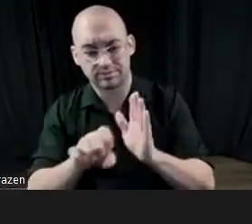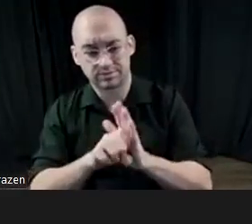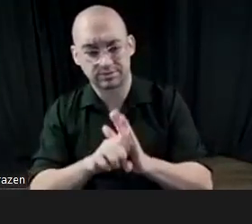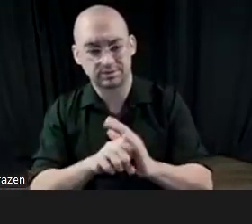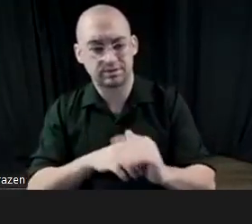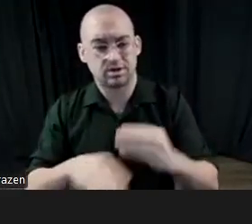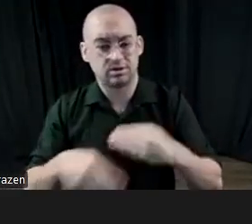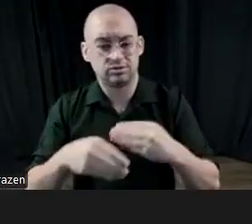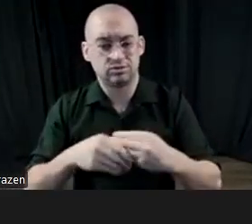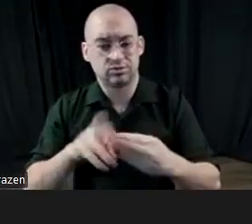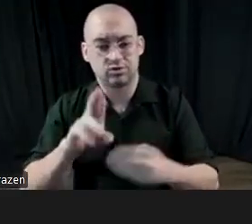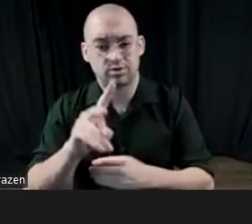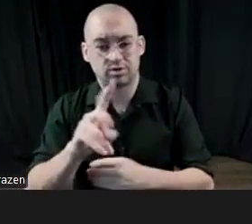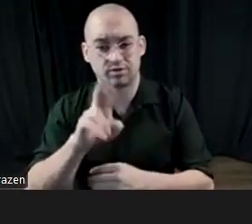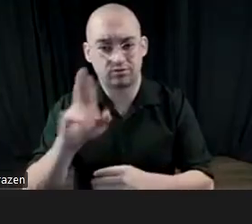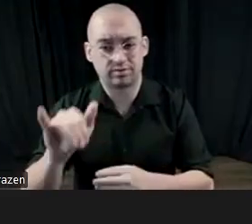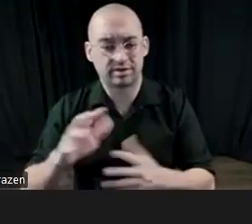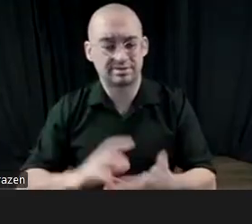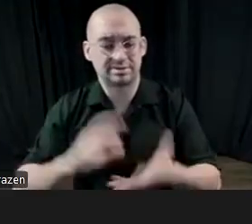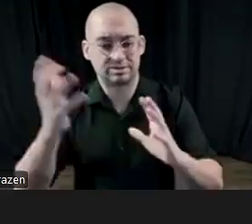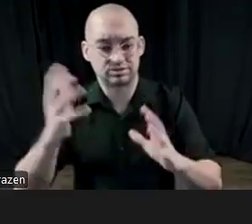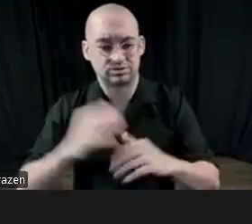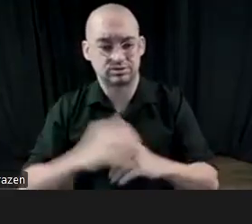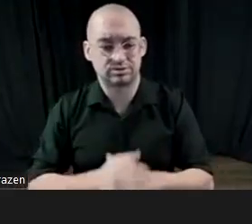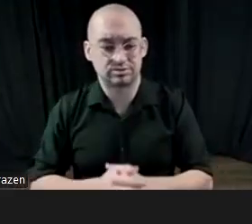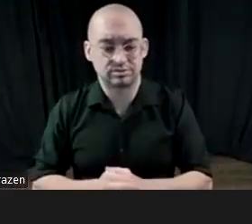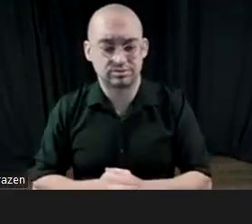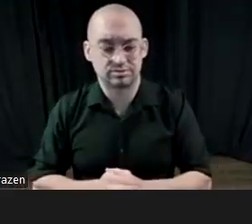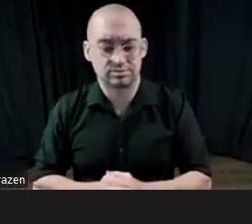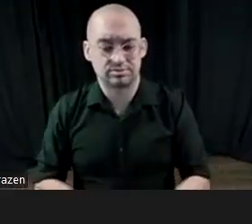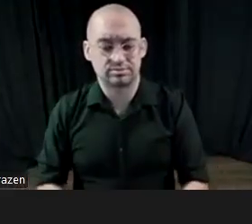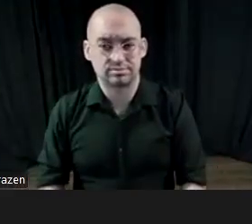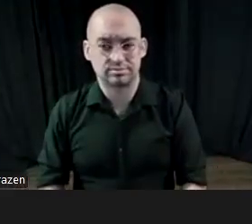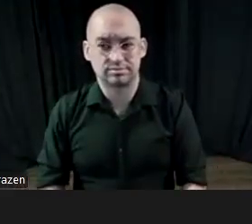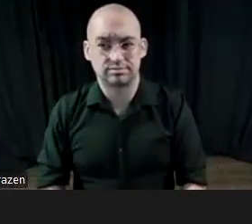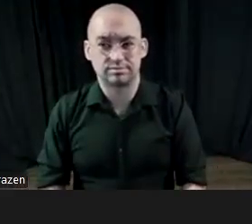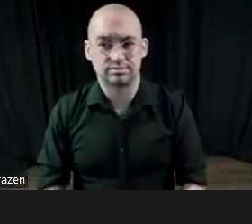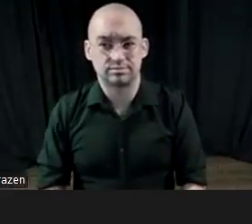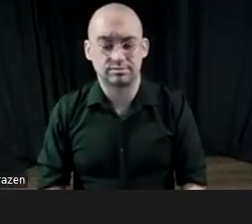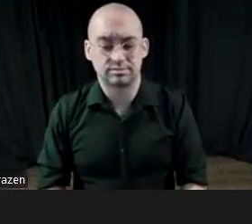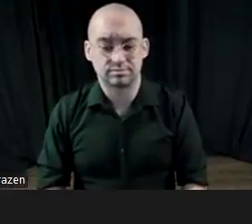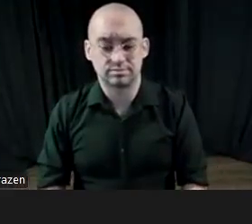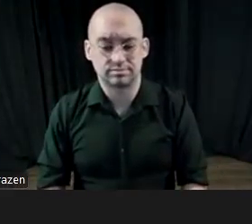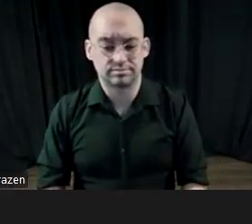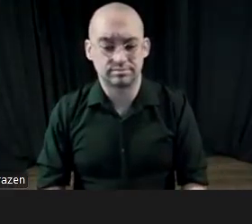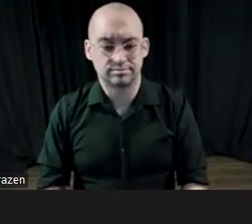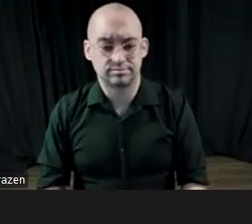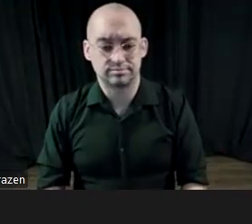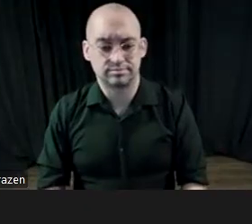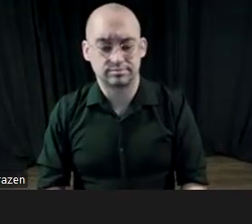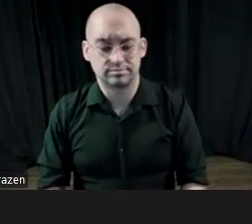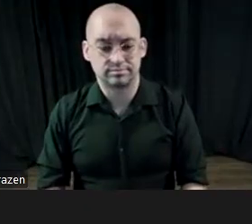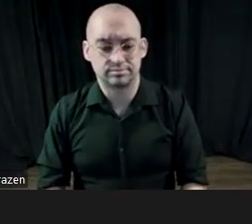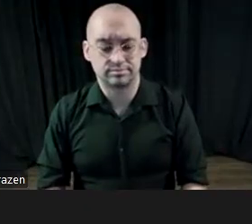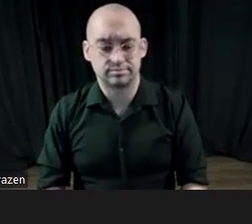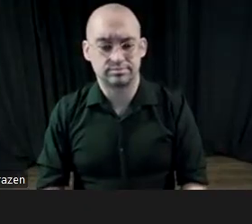in recovery from disaster is another thing that is definitely affecting behavioral. So I think that's part of the landscape that we